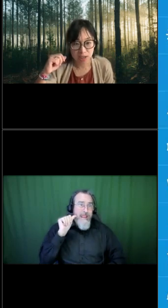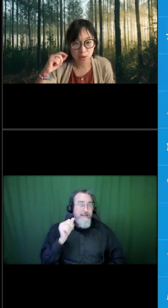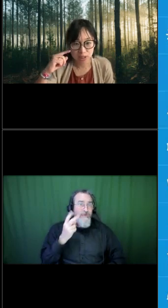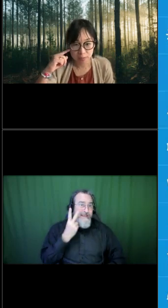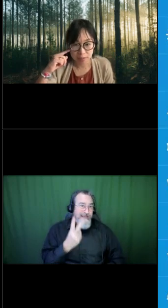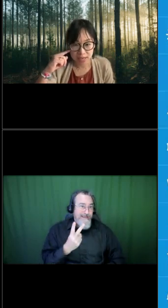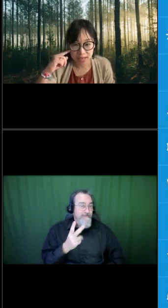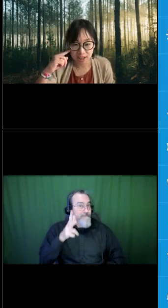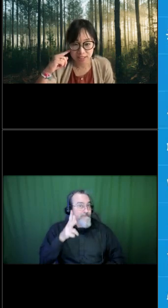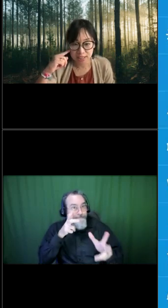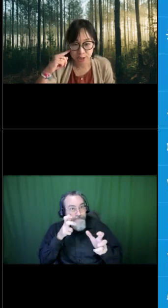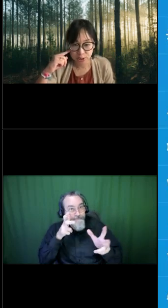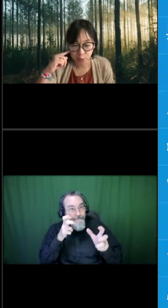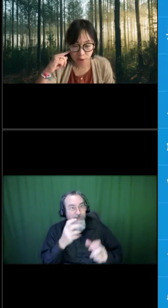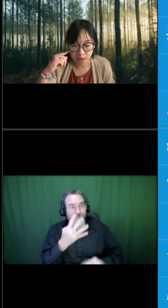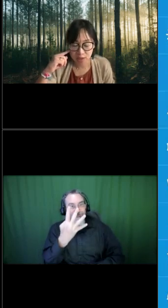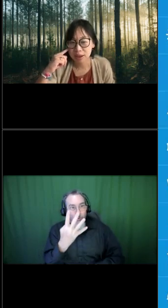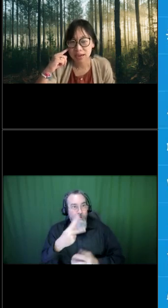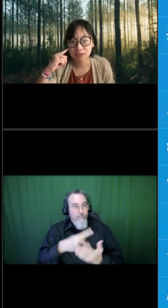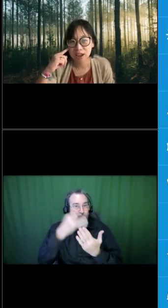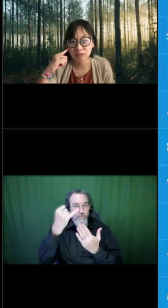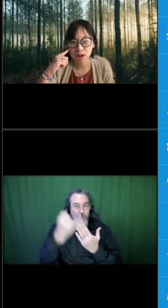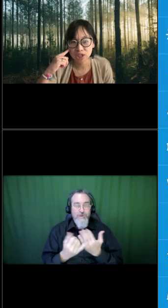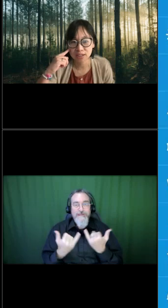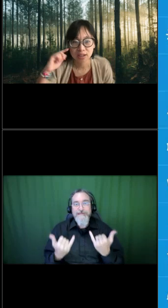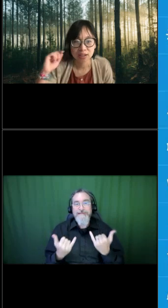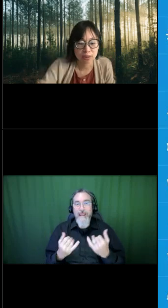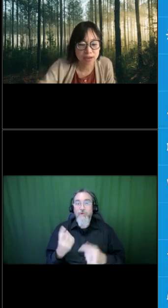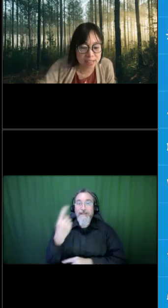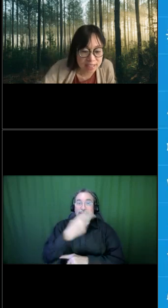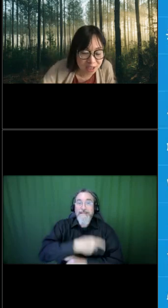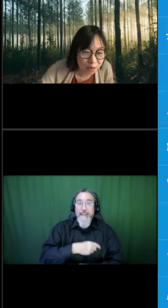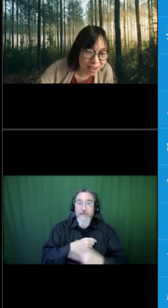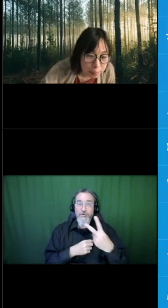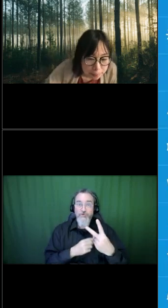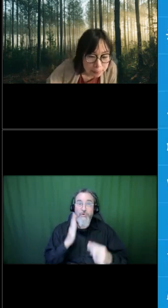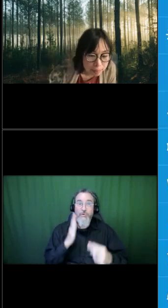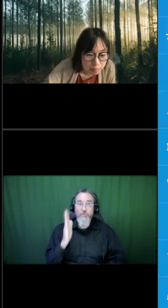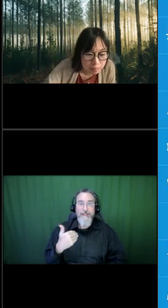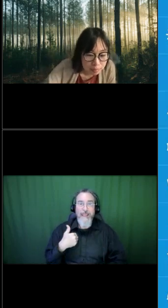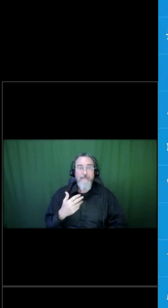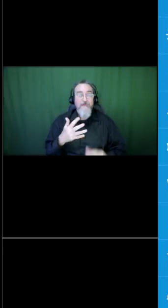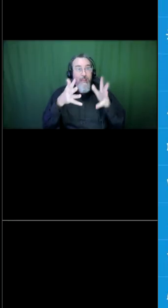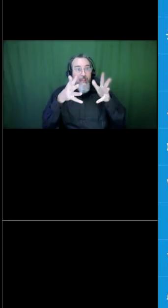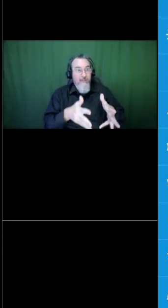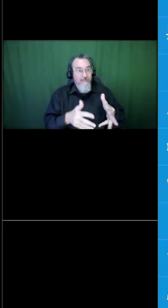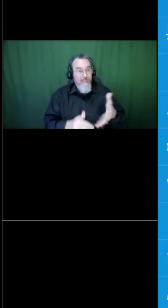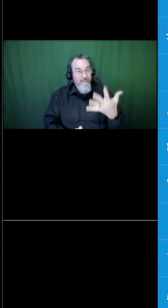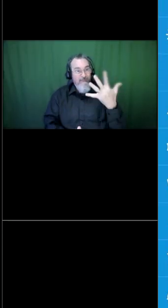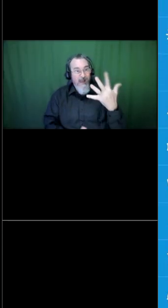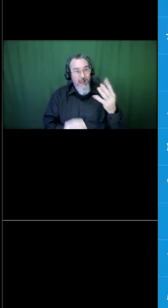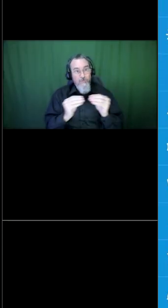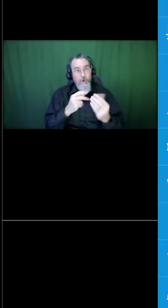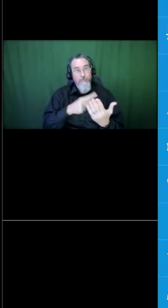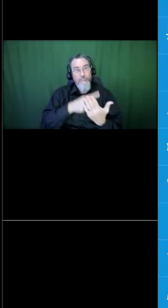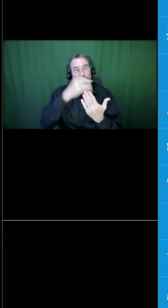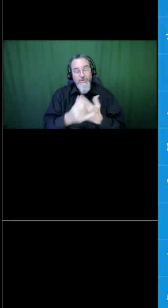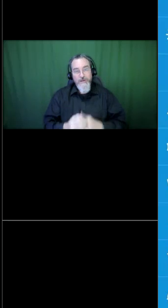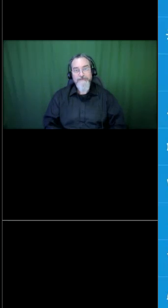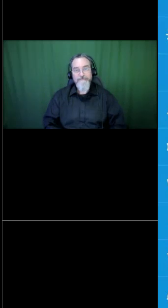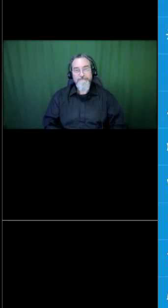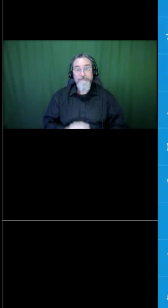we're going to begin our day 2 with the remaining 5 projects. So Mary, take it away. Thanks, Po. Welcome back,